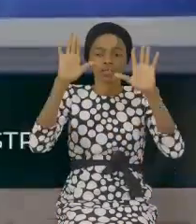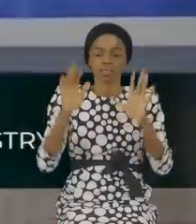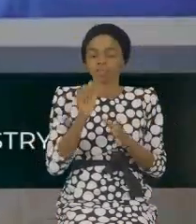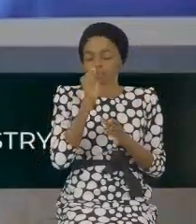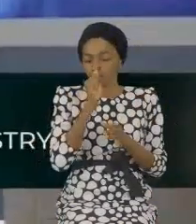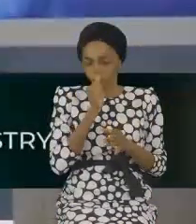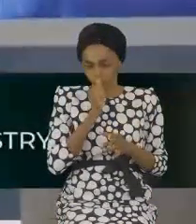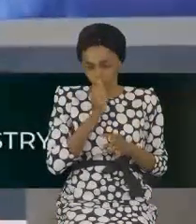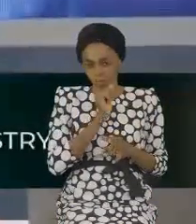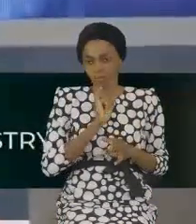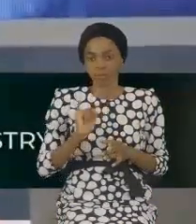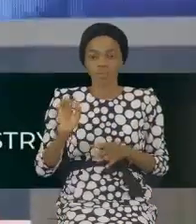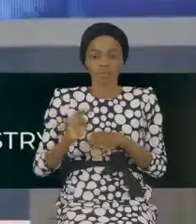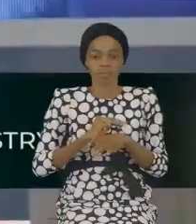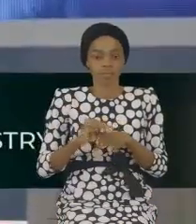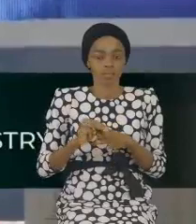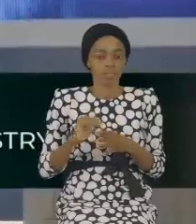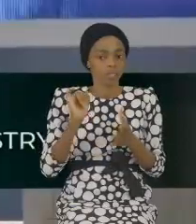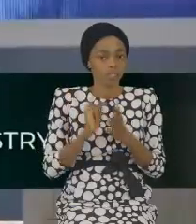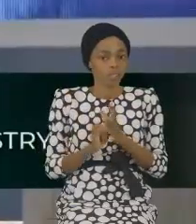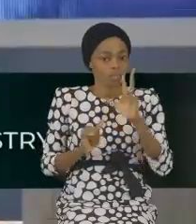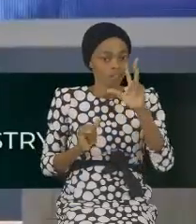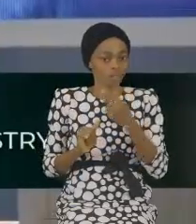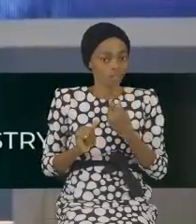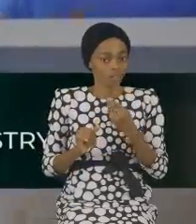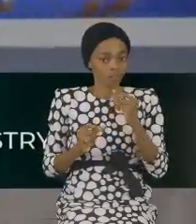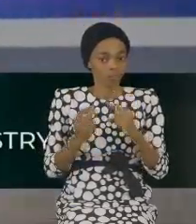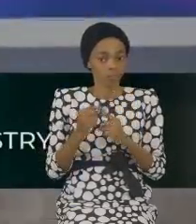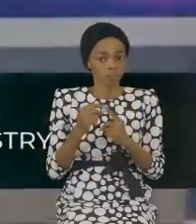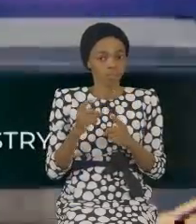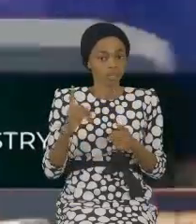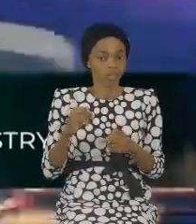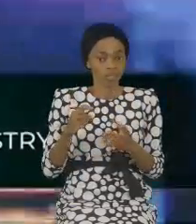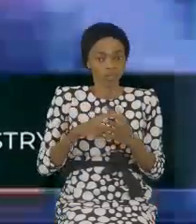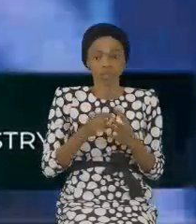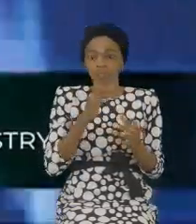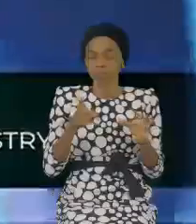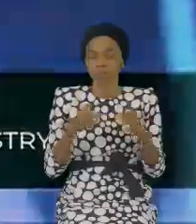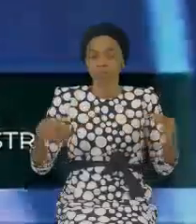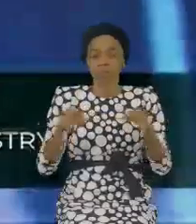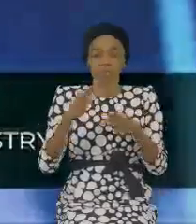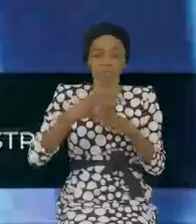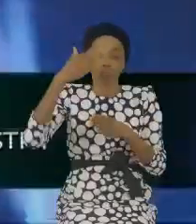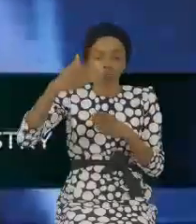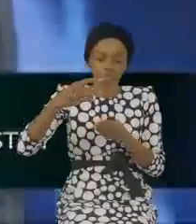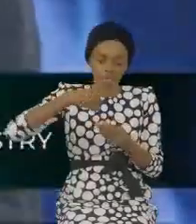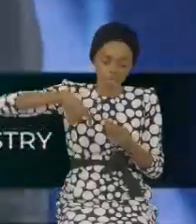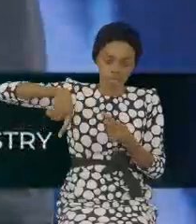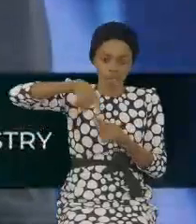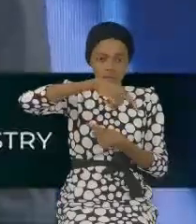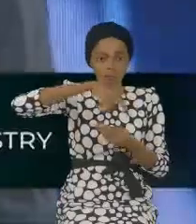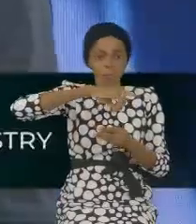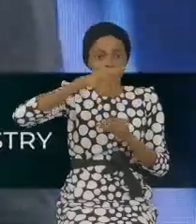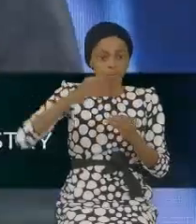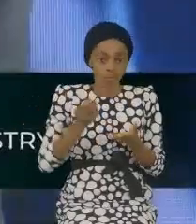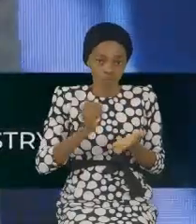That those three words at the beginning, very important. The complete cycle. When you draw a